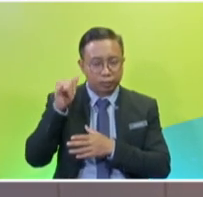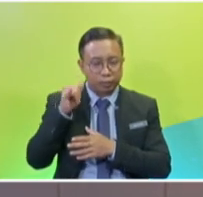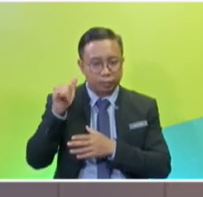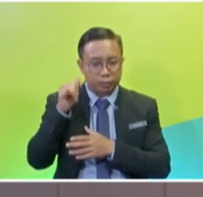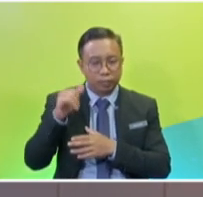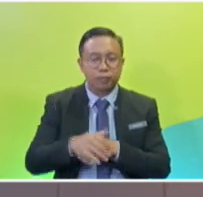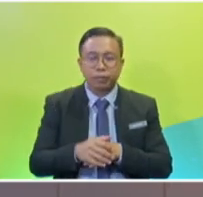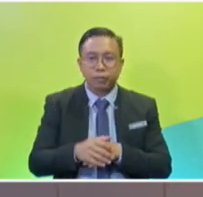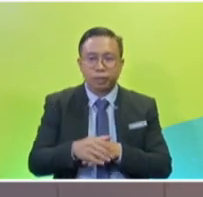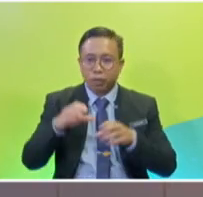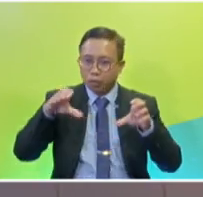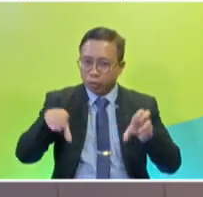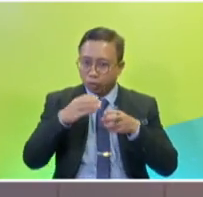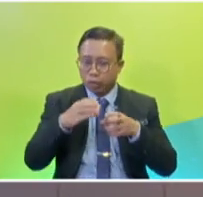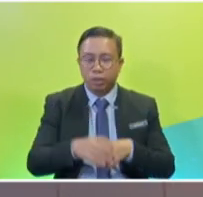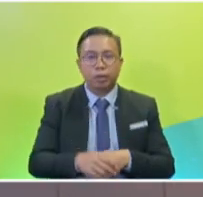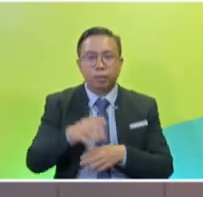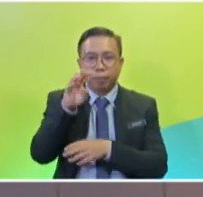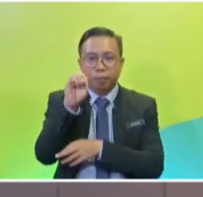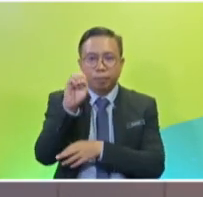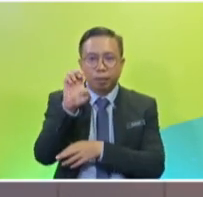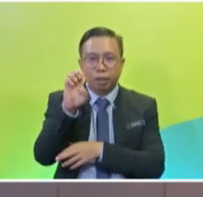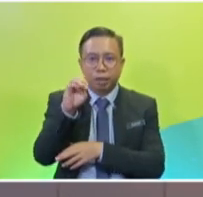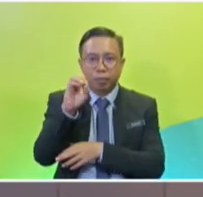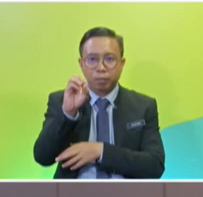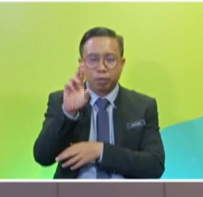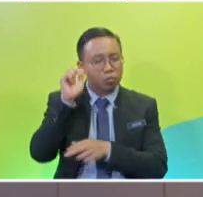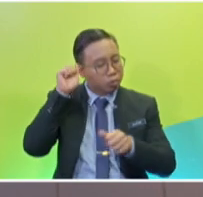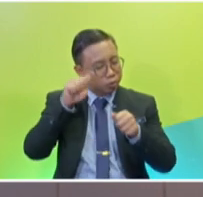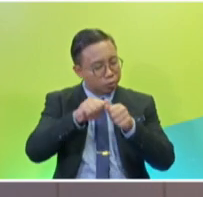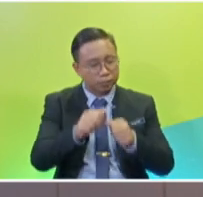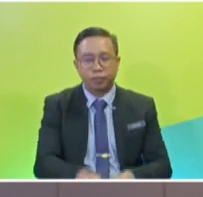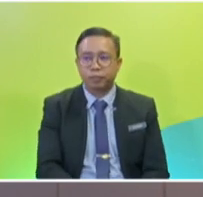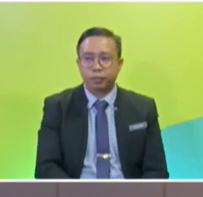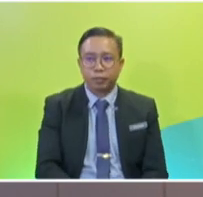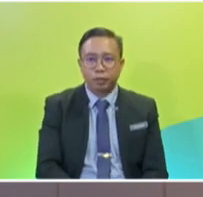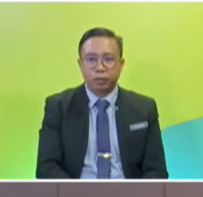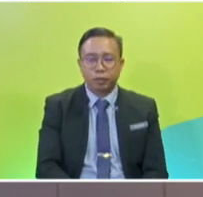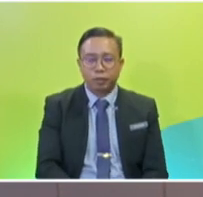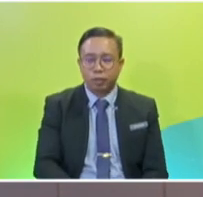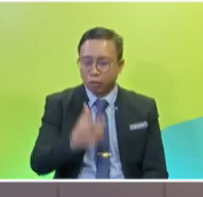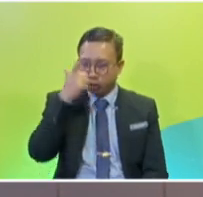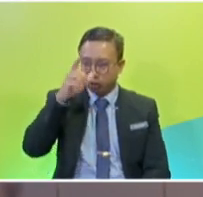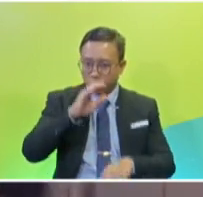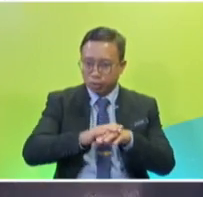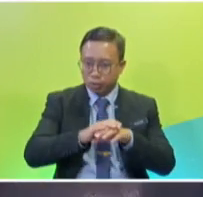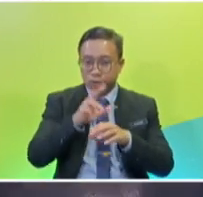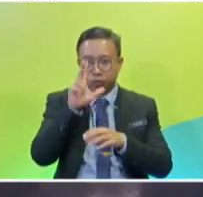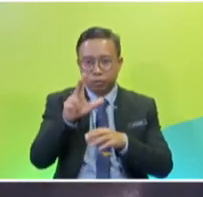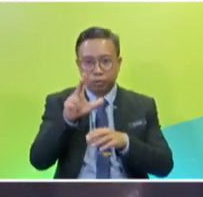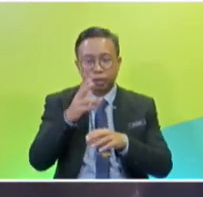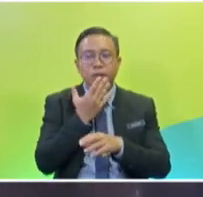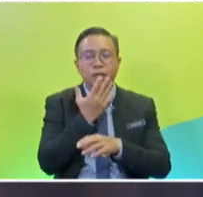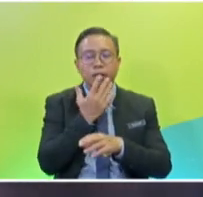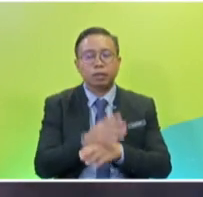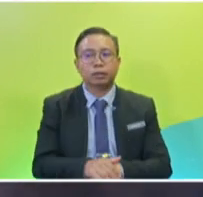yellow, create memories. Okay, now Shafika. Right. Looking at these three colors, mm-hmm. this is where